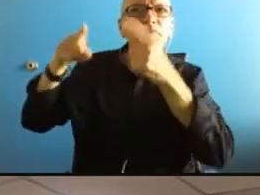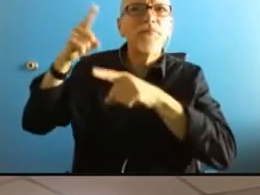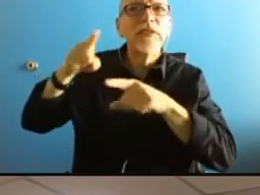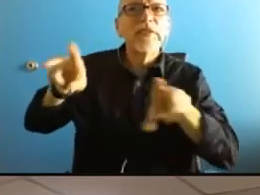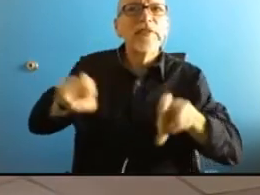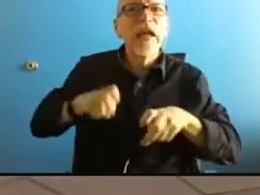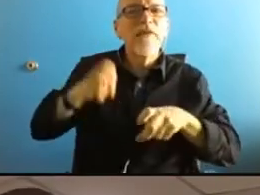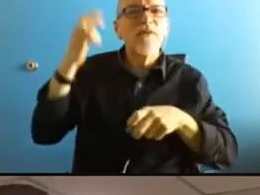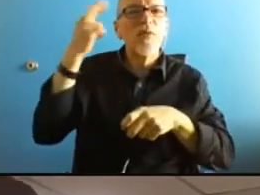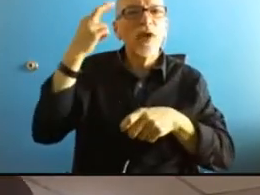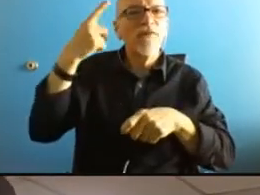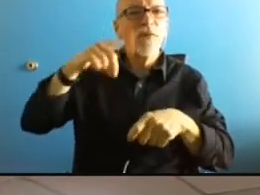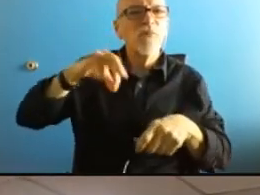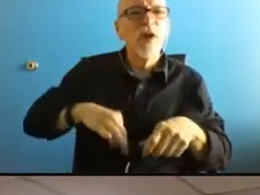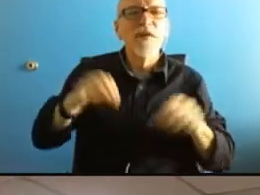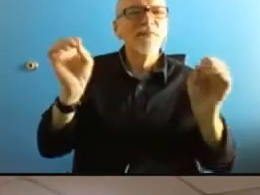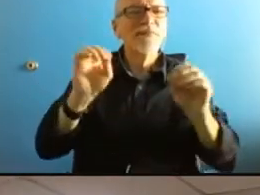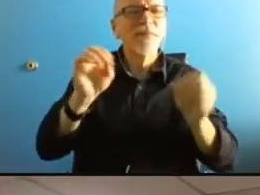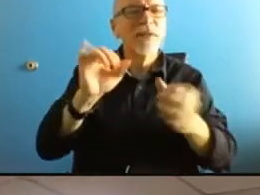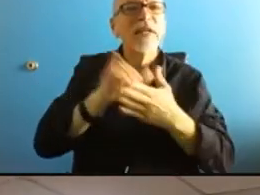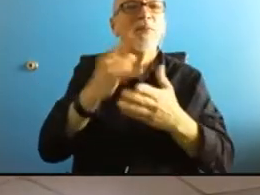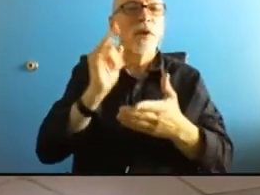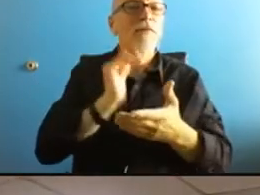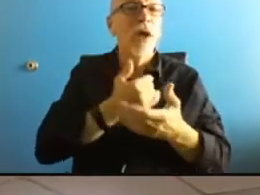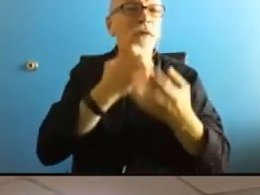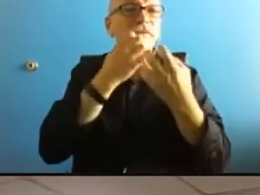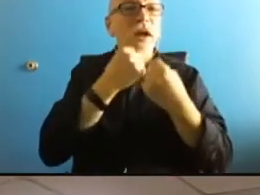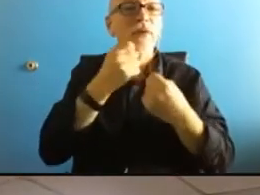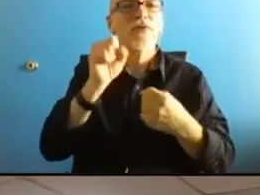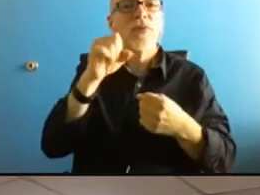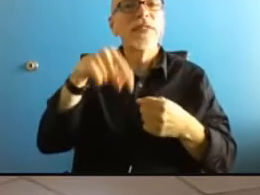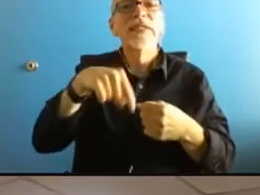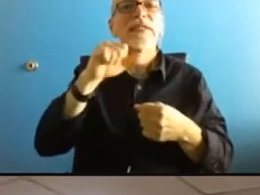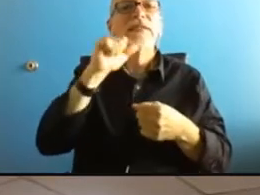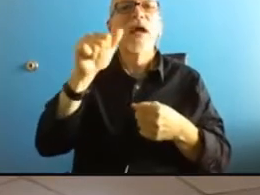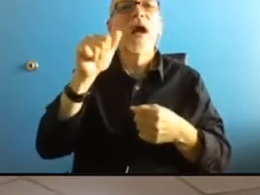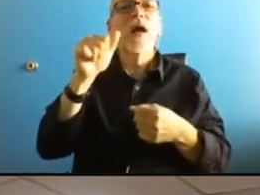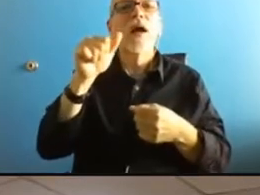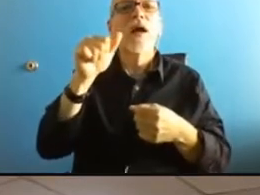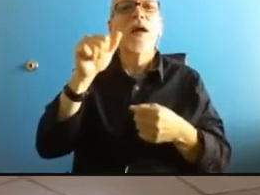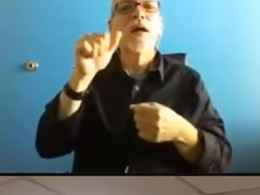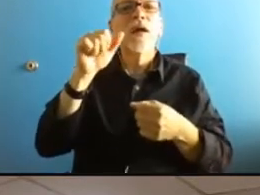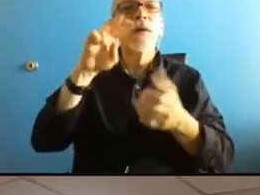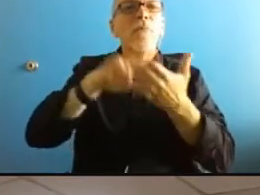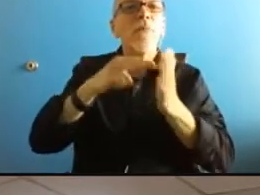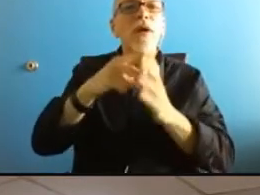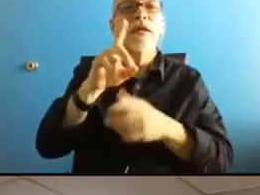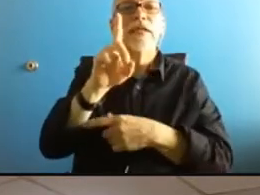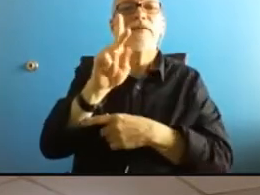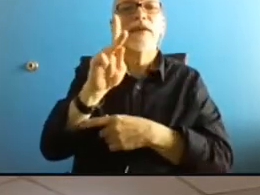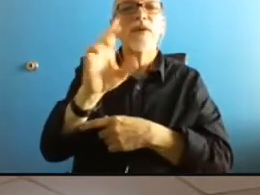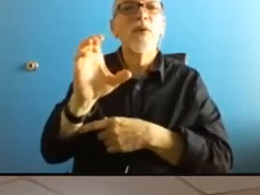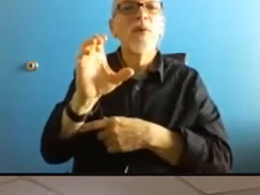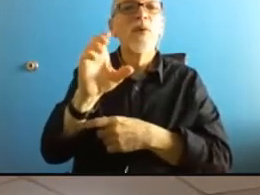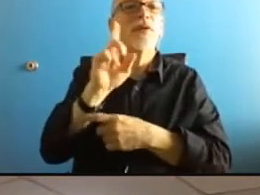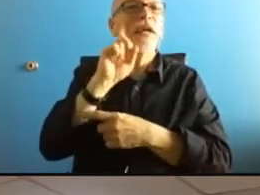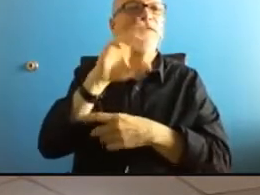incentives. That is one of our values. So this is not anything that Deaf Kids Code is being